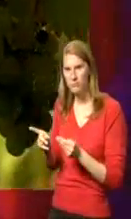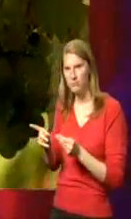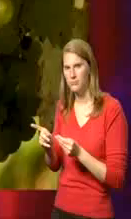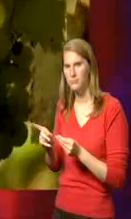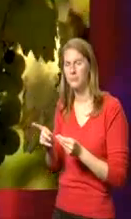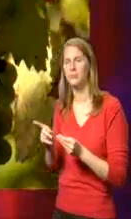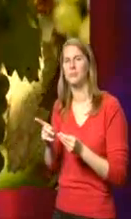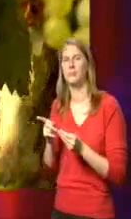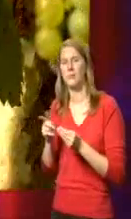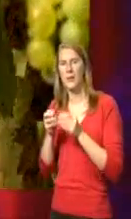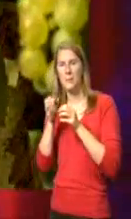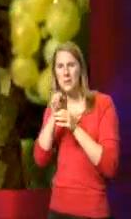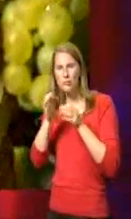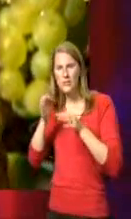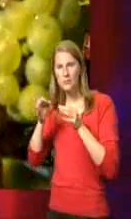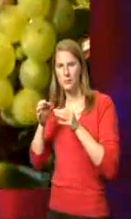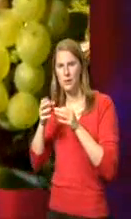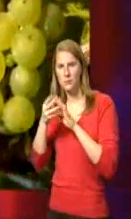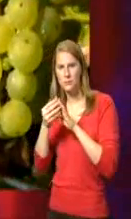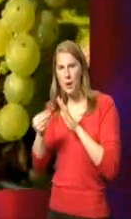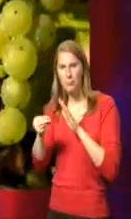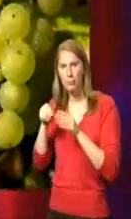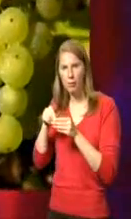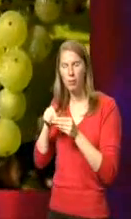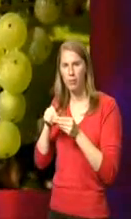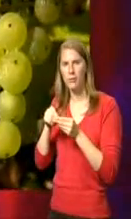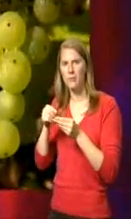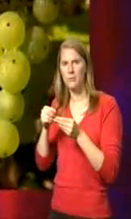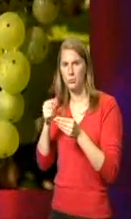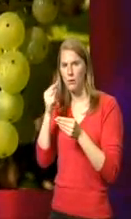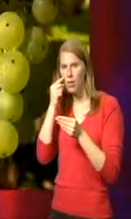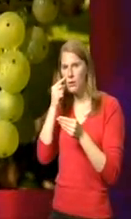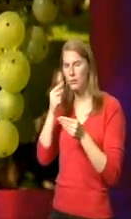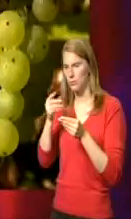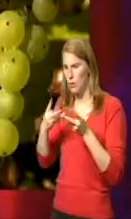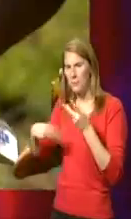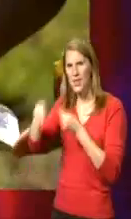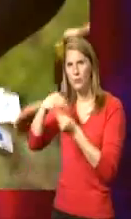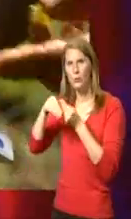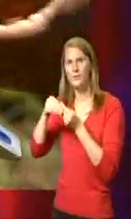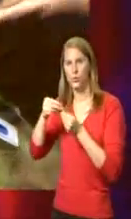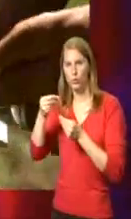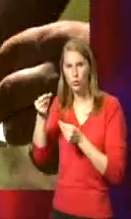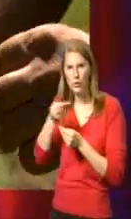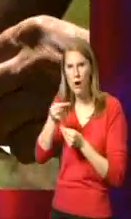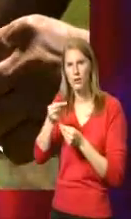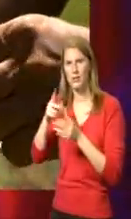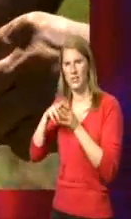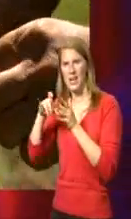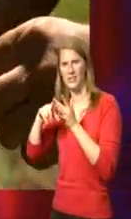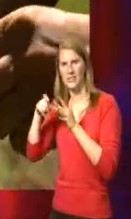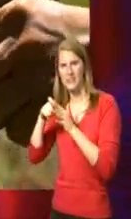It's the combination of sugar levels and acidity that dictate when the grapes should be harvested. Roger uses